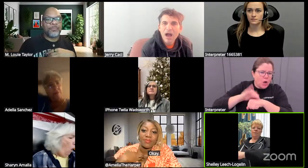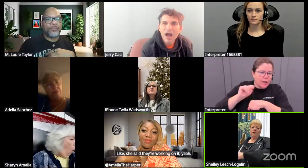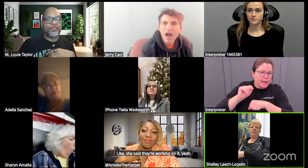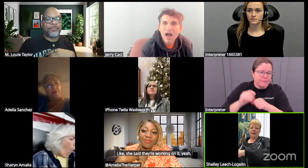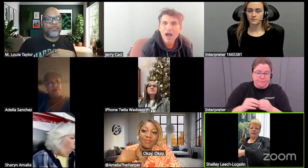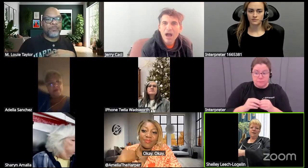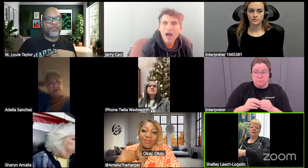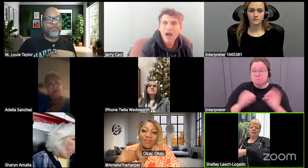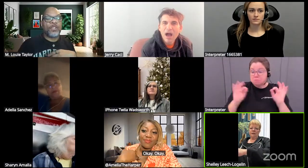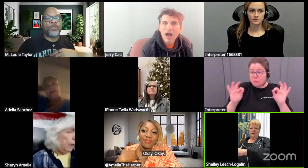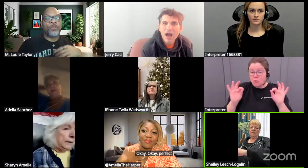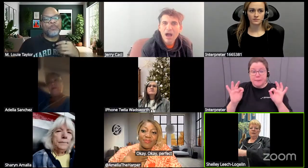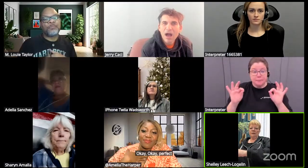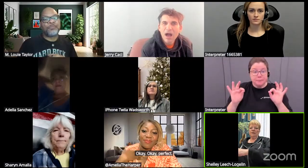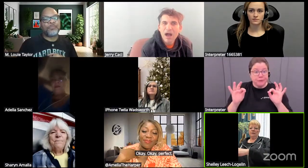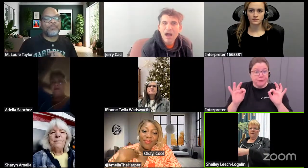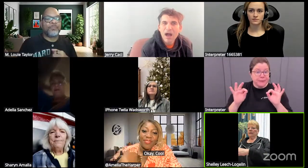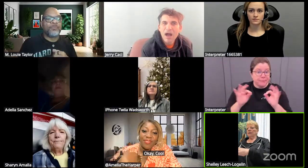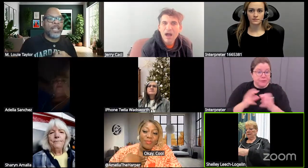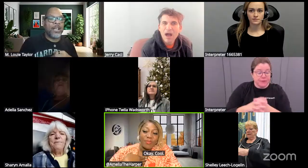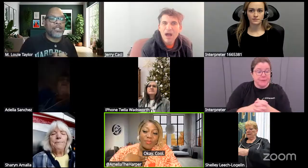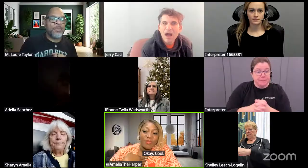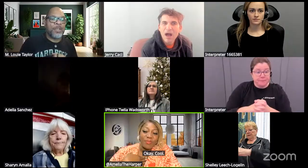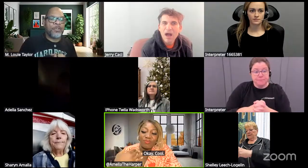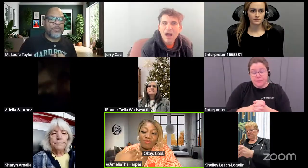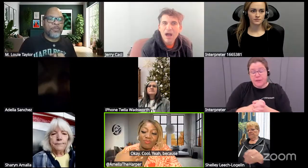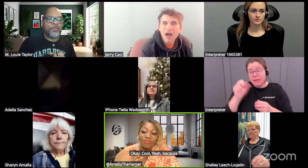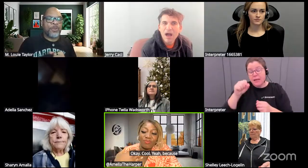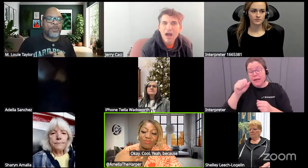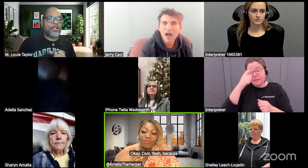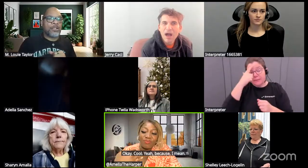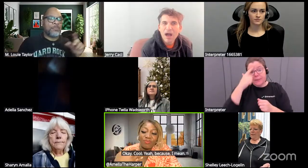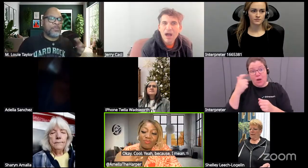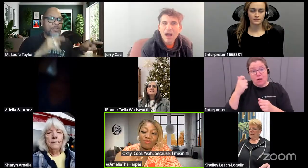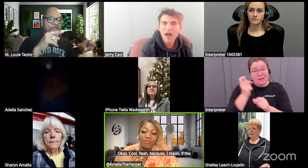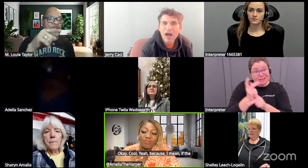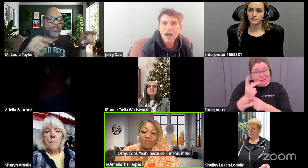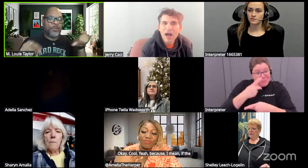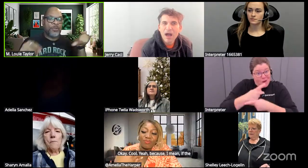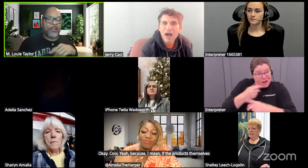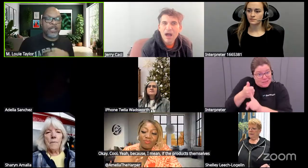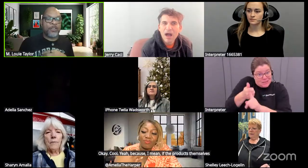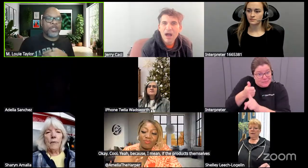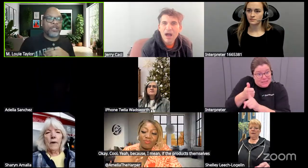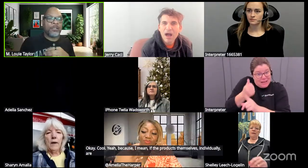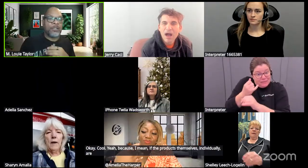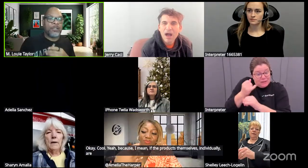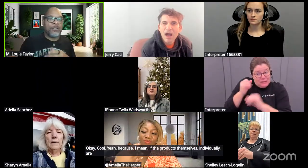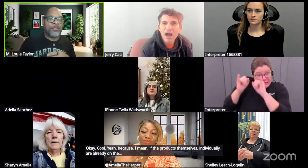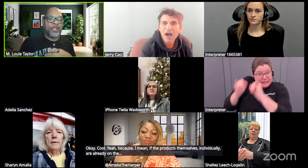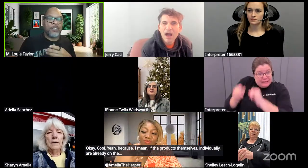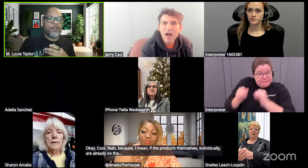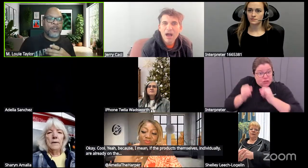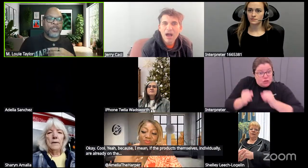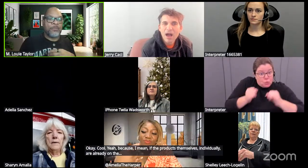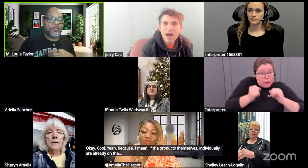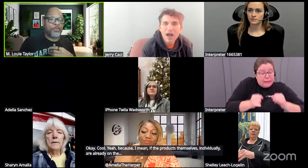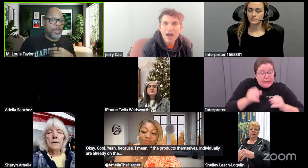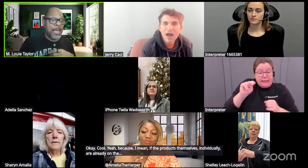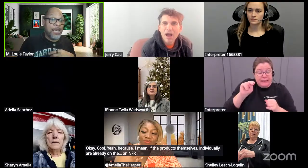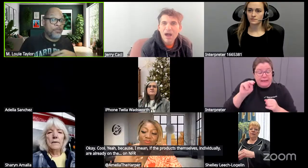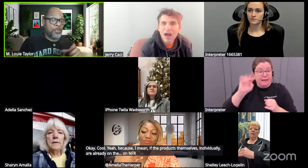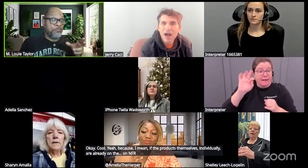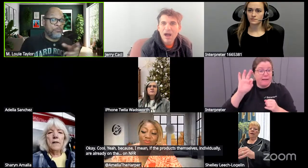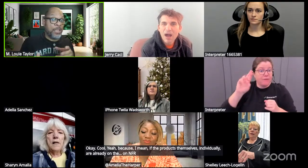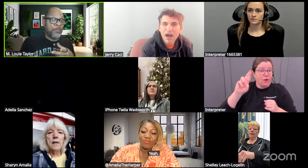Okay, perfect. cool. Yeah, because yeah. I mean, if the products themselves individually are already on NFR, then